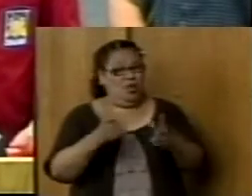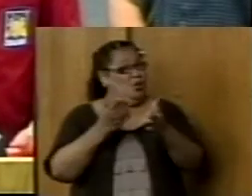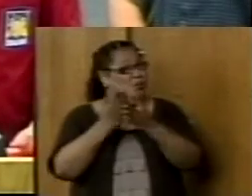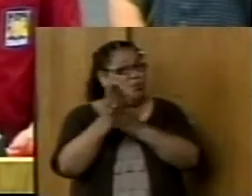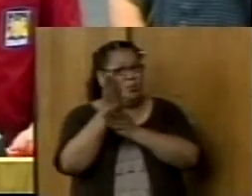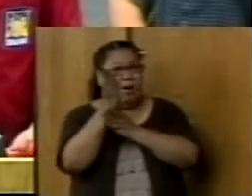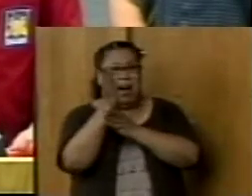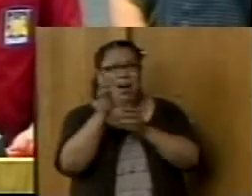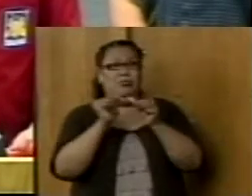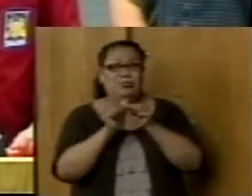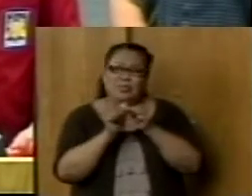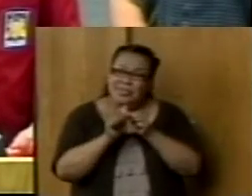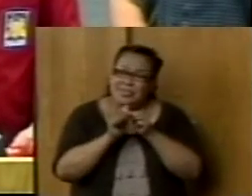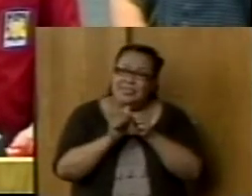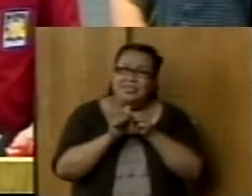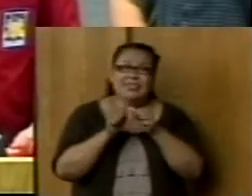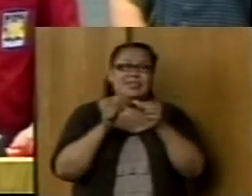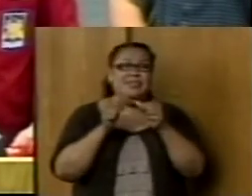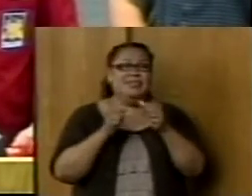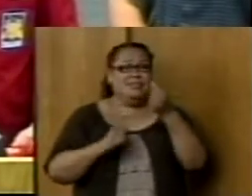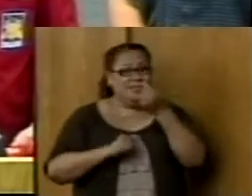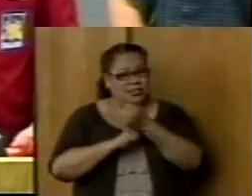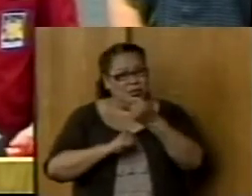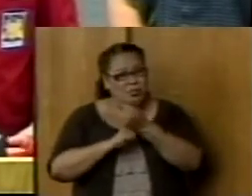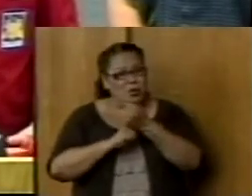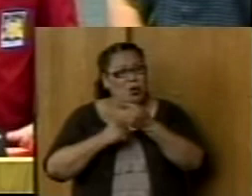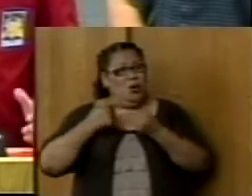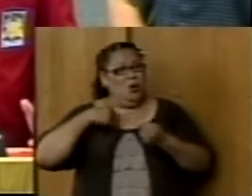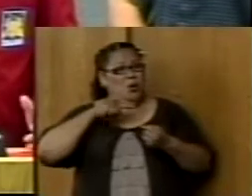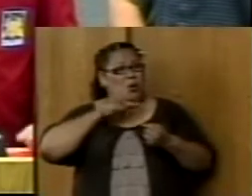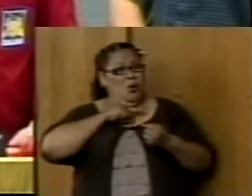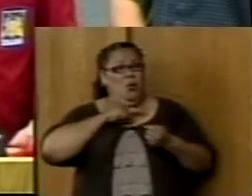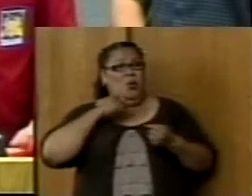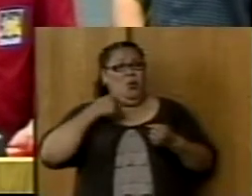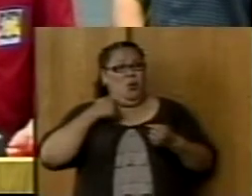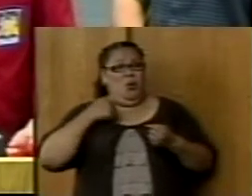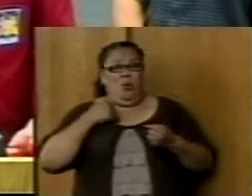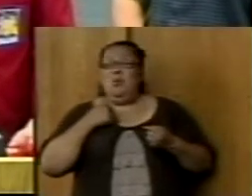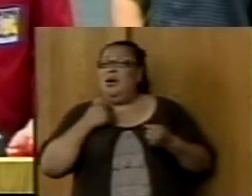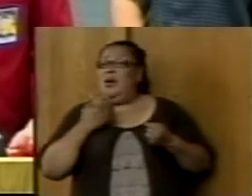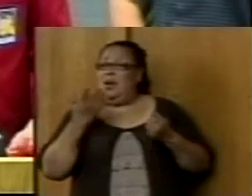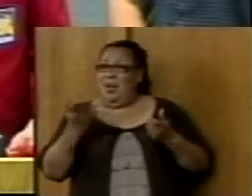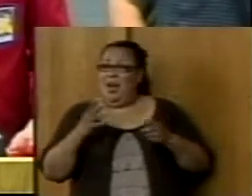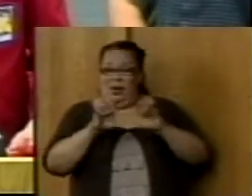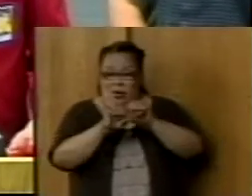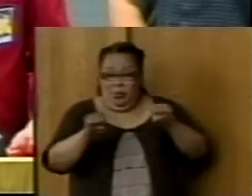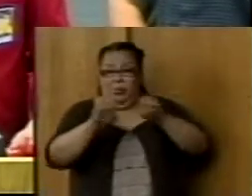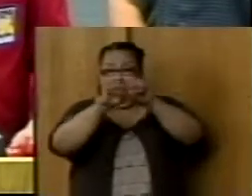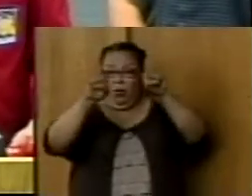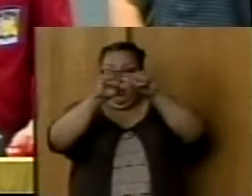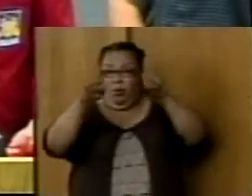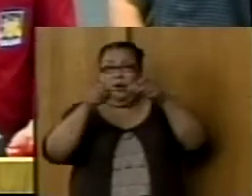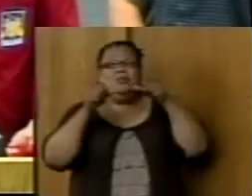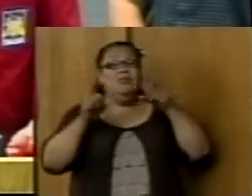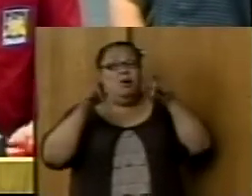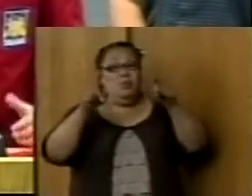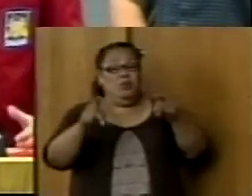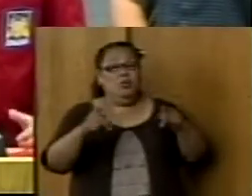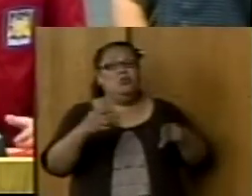your consistent support, we as students have been provided with these rungs of opportunity to be the best that we could possibly